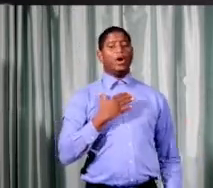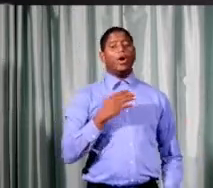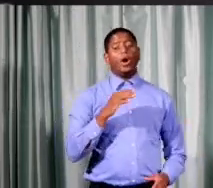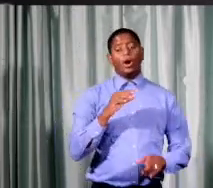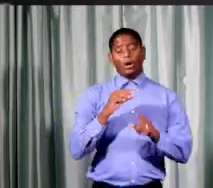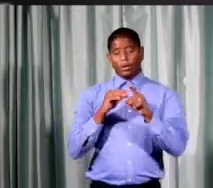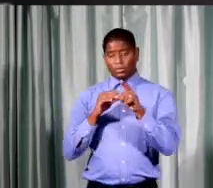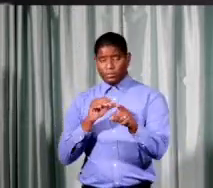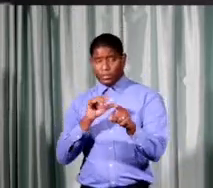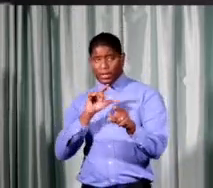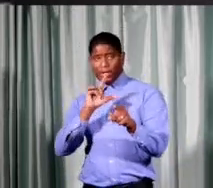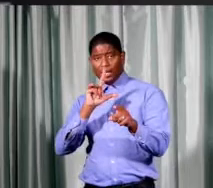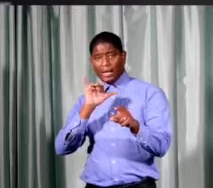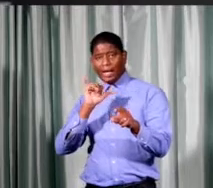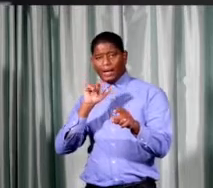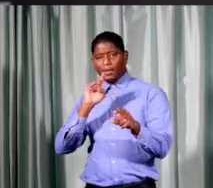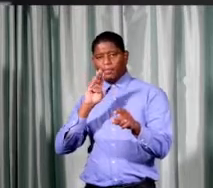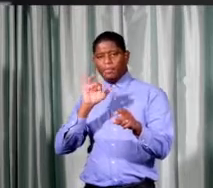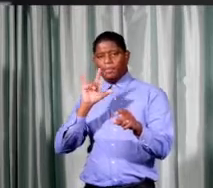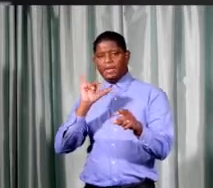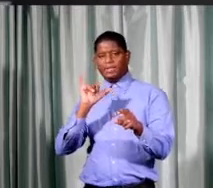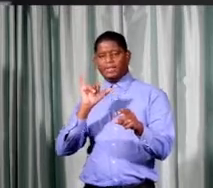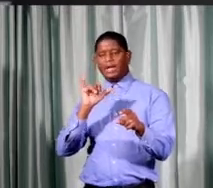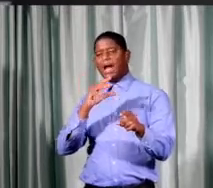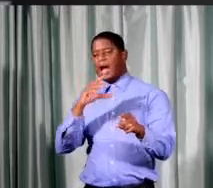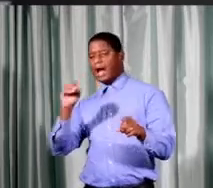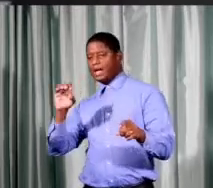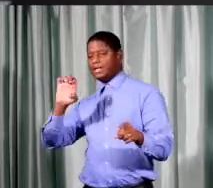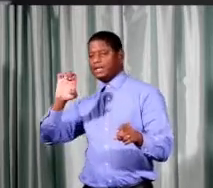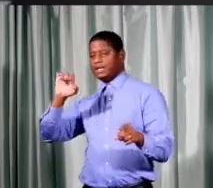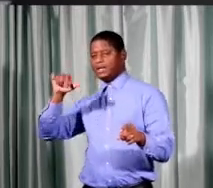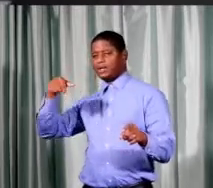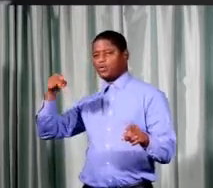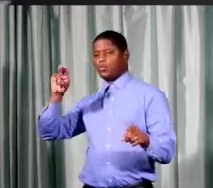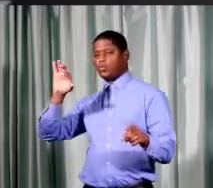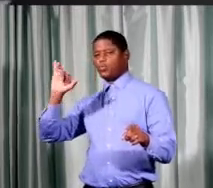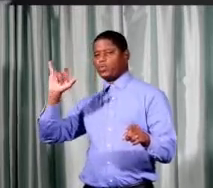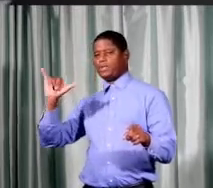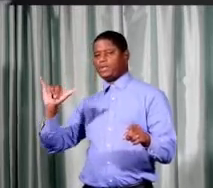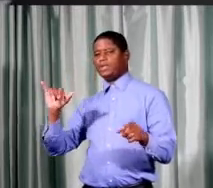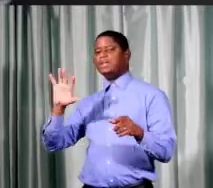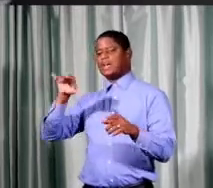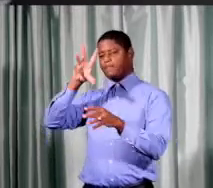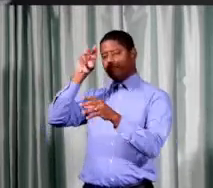that balances. So it was called a balance sheet.